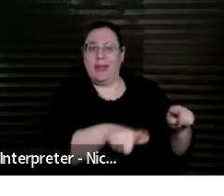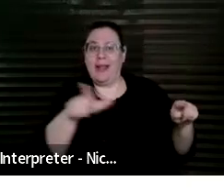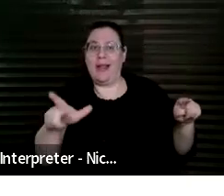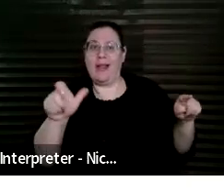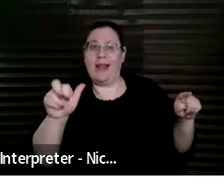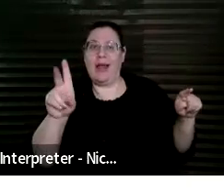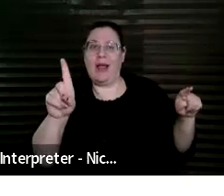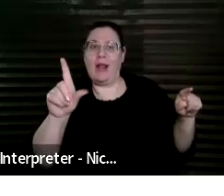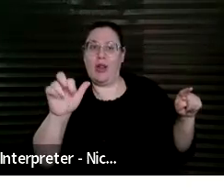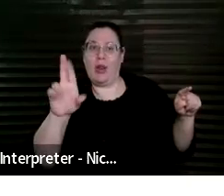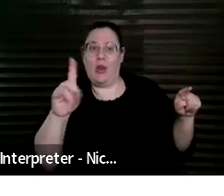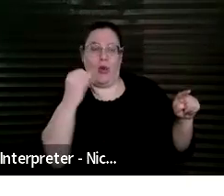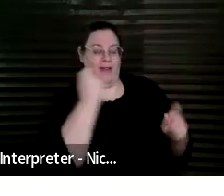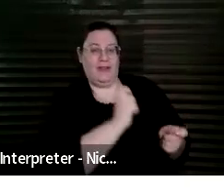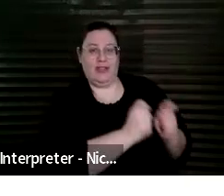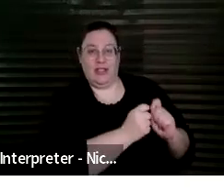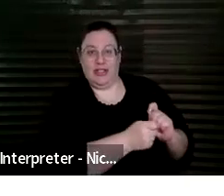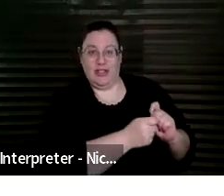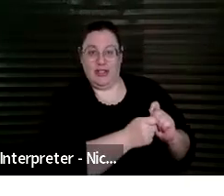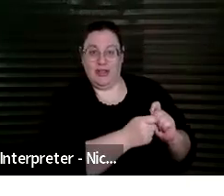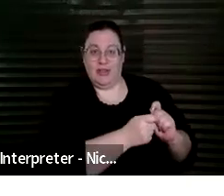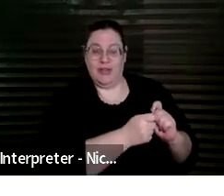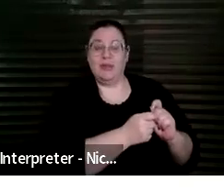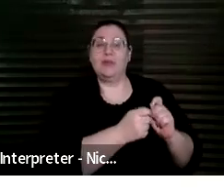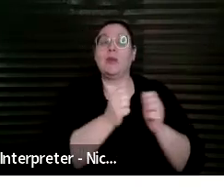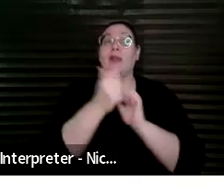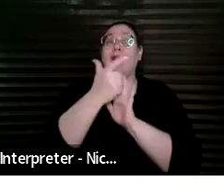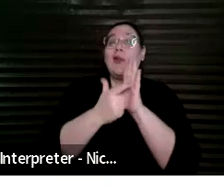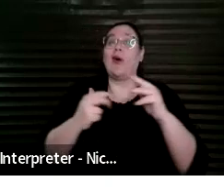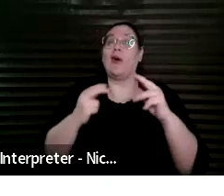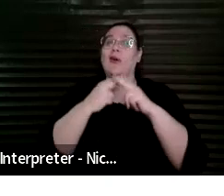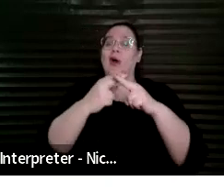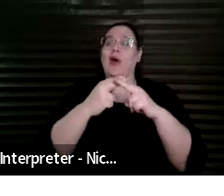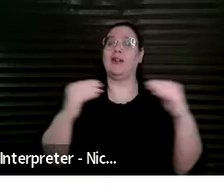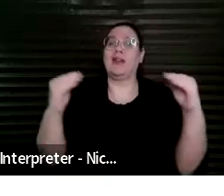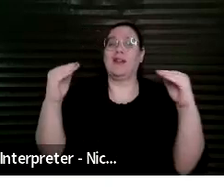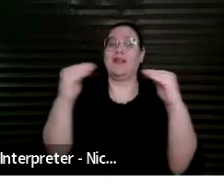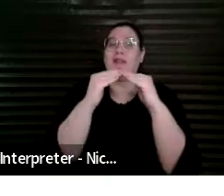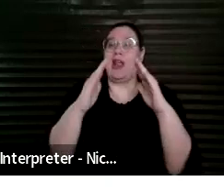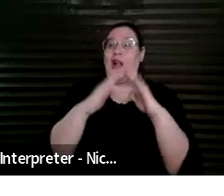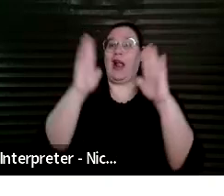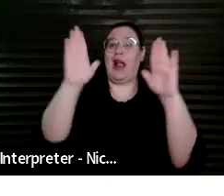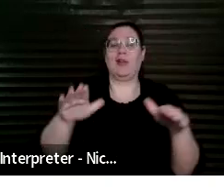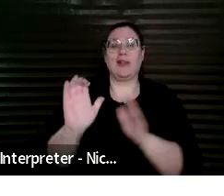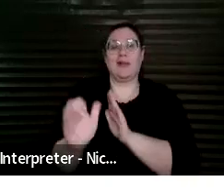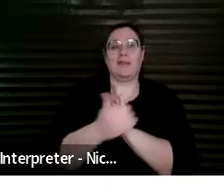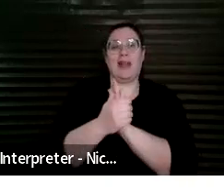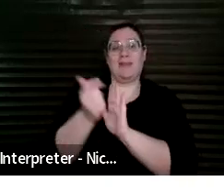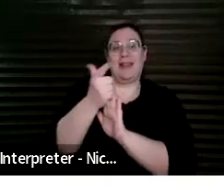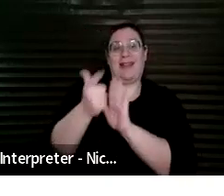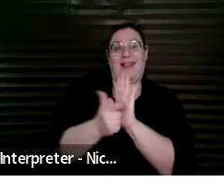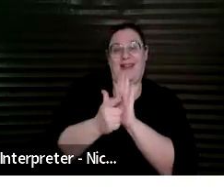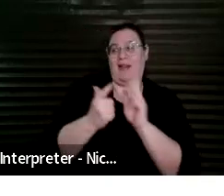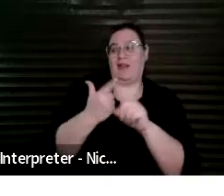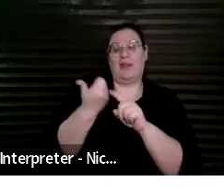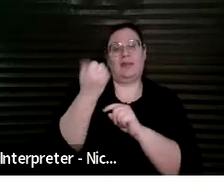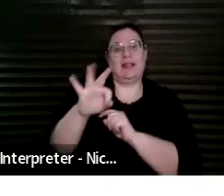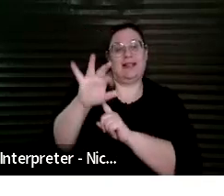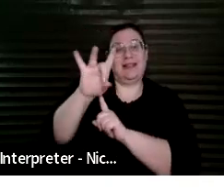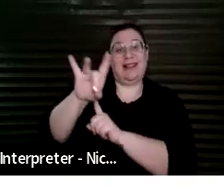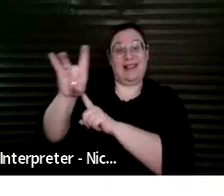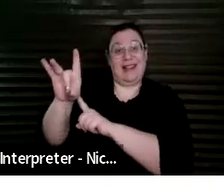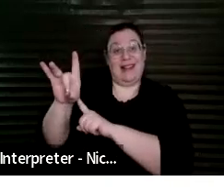changes. Under a law called the Fair Housing Amendment Act of 1988, landlords